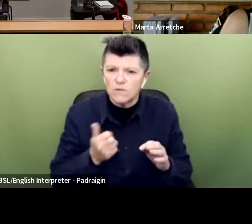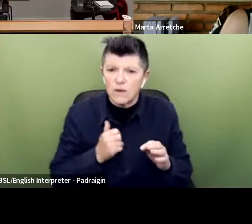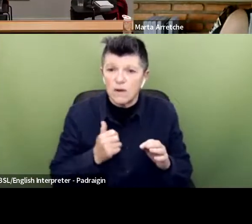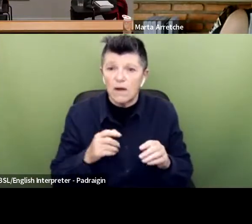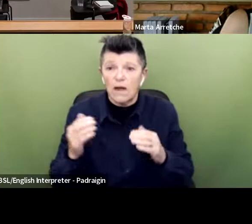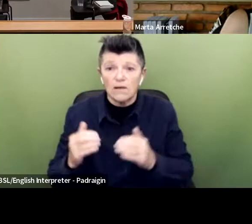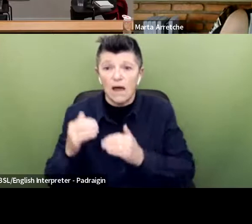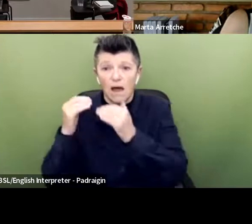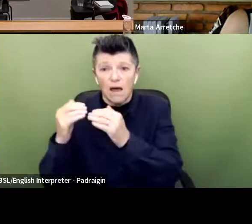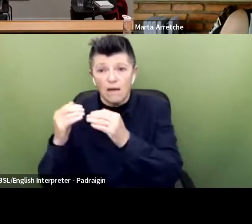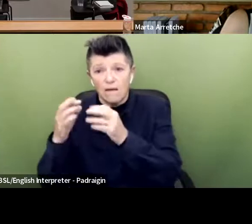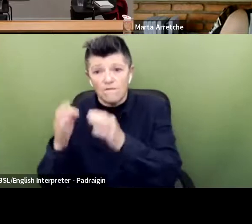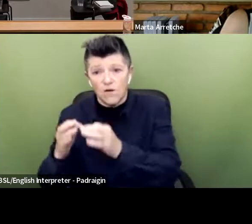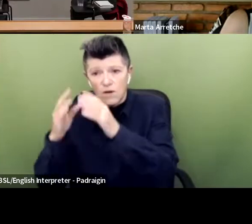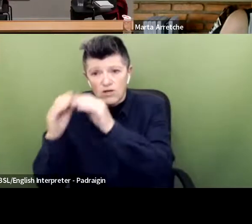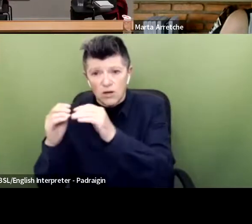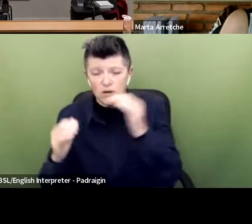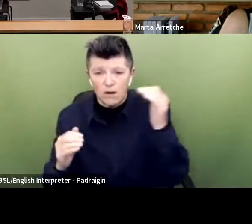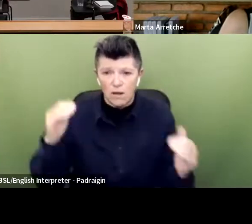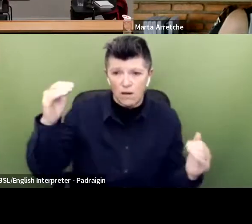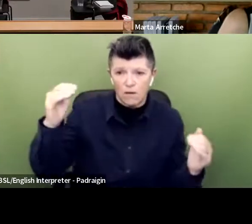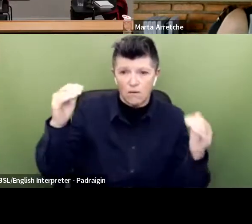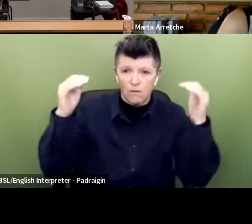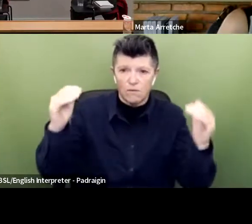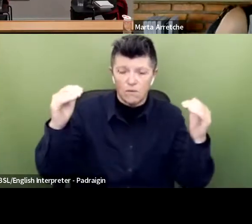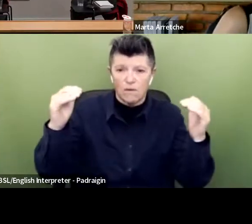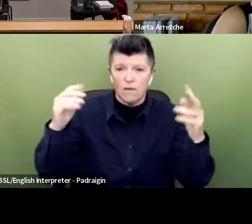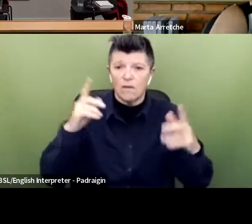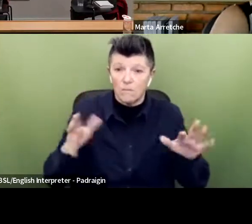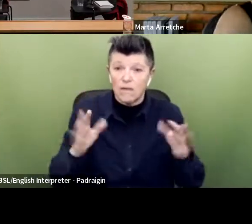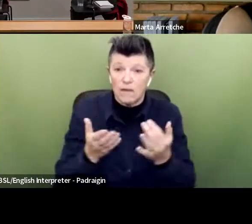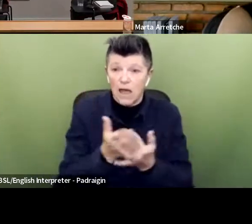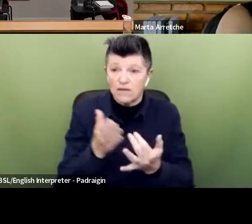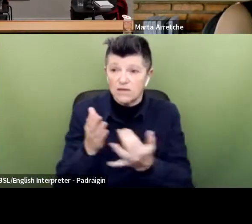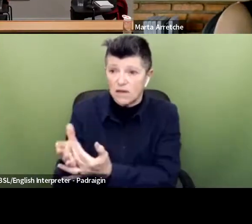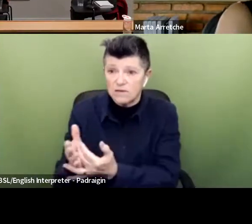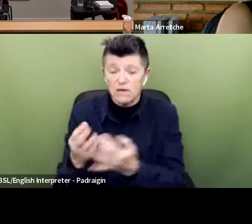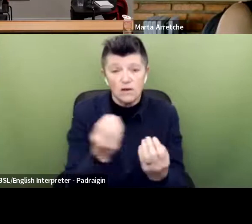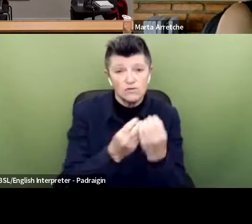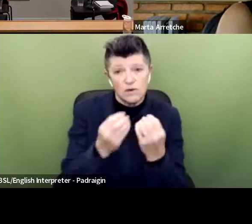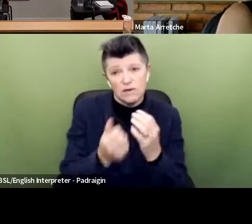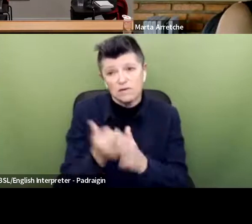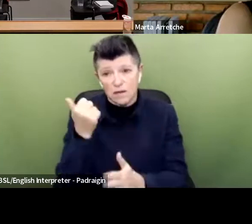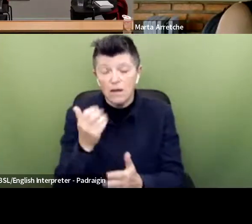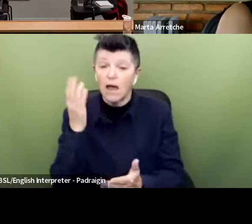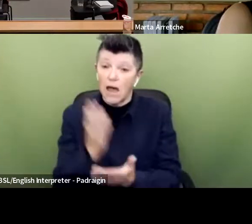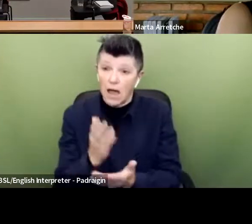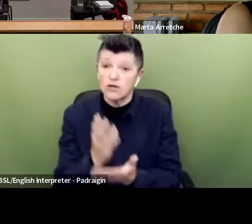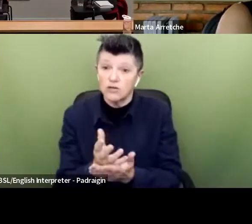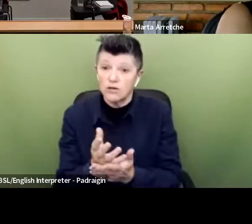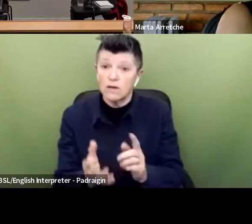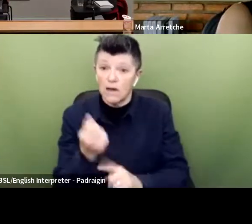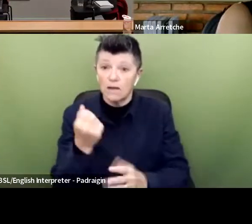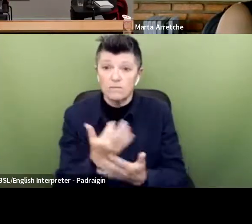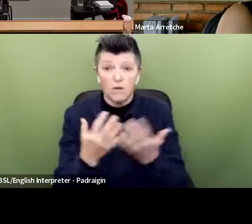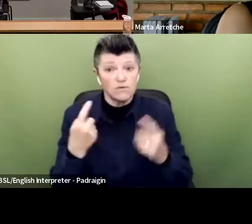formal education. Those two are the ones who, once given access and once having skills training, are actually able to get a lot of positive benefits